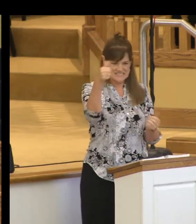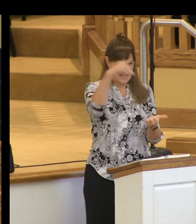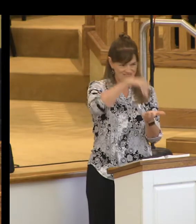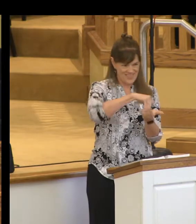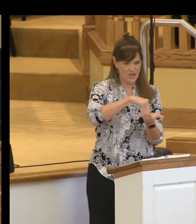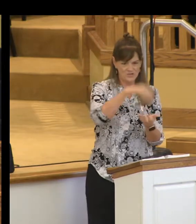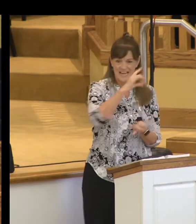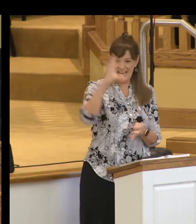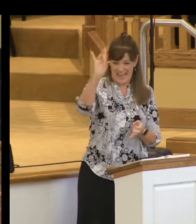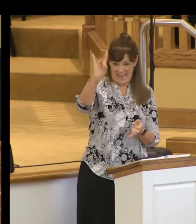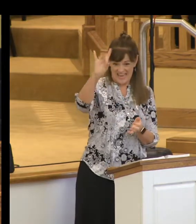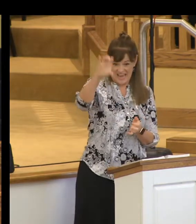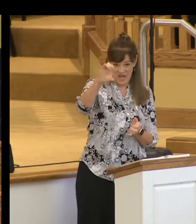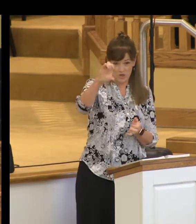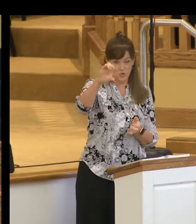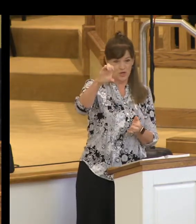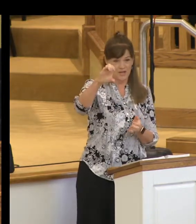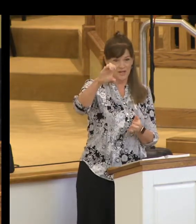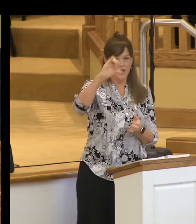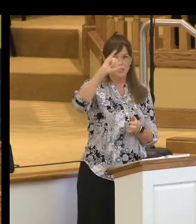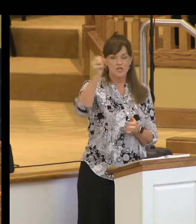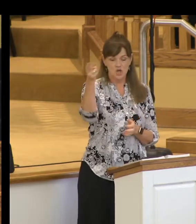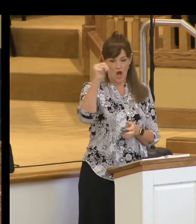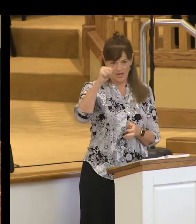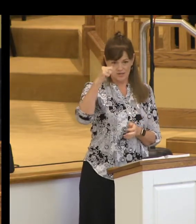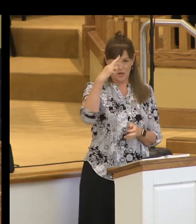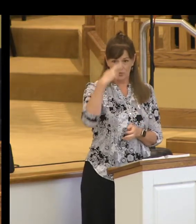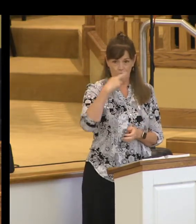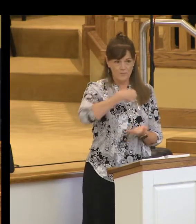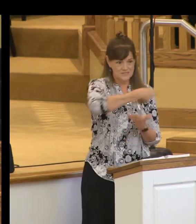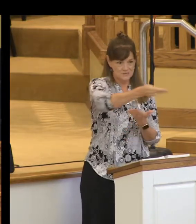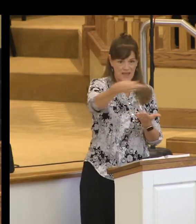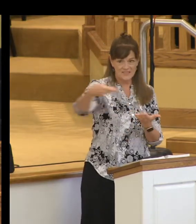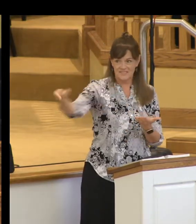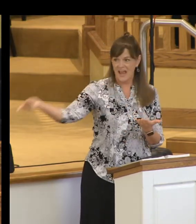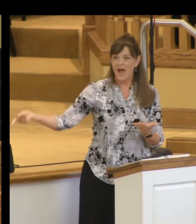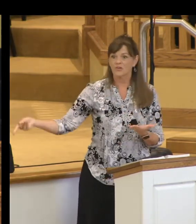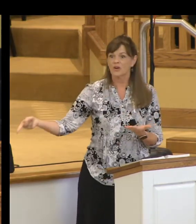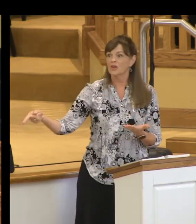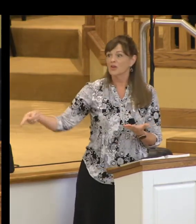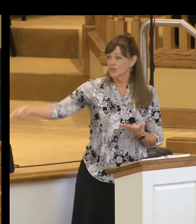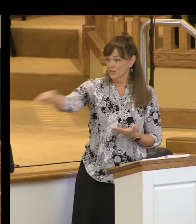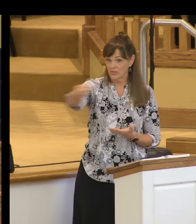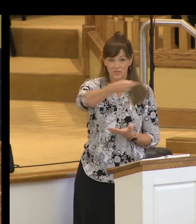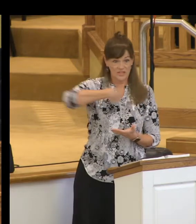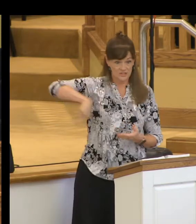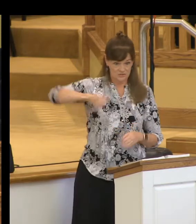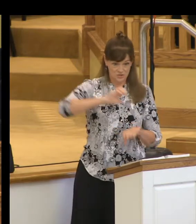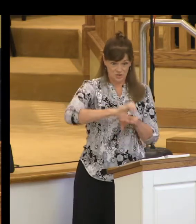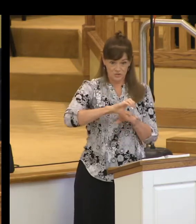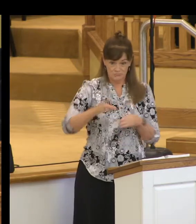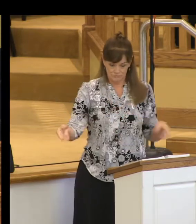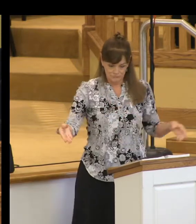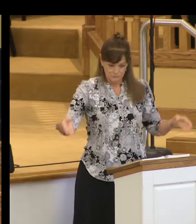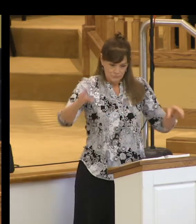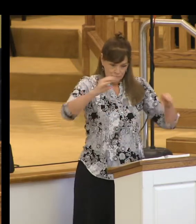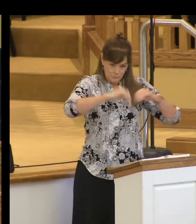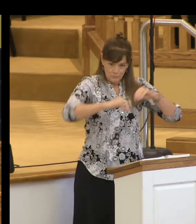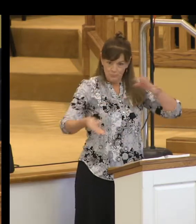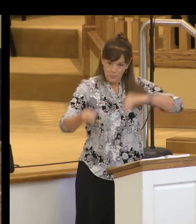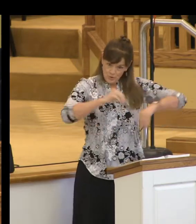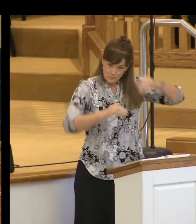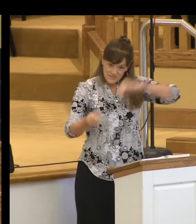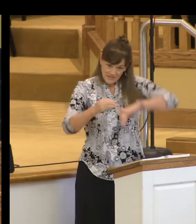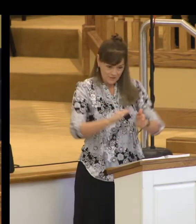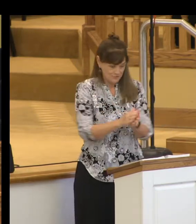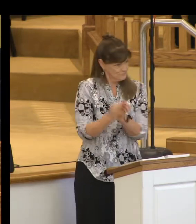10,800 John Romans that have been passed out, we together as a church assembled them. and we got to pray over them and assemble them,